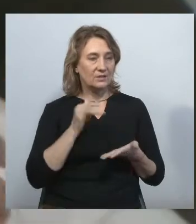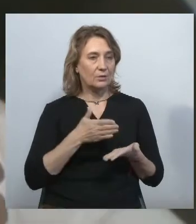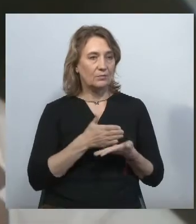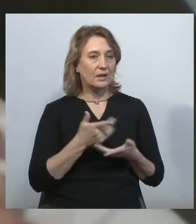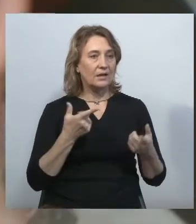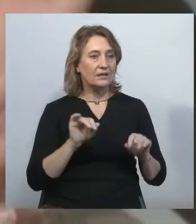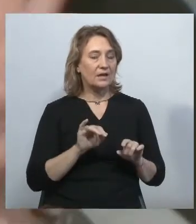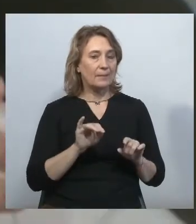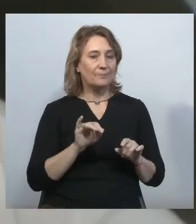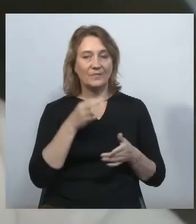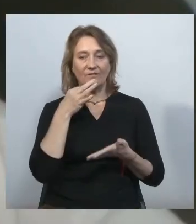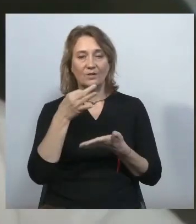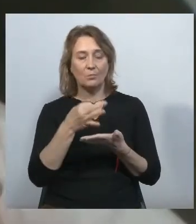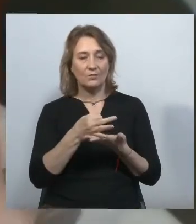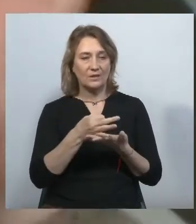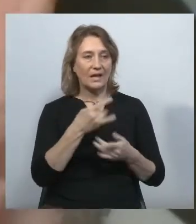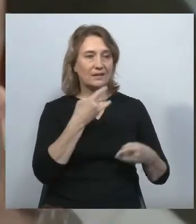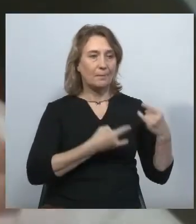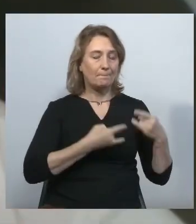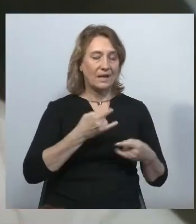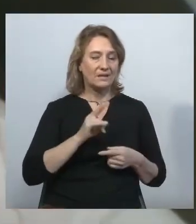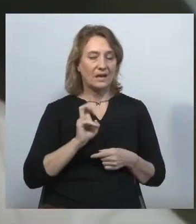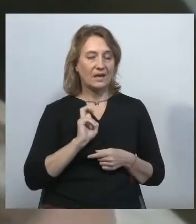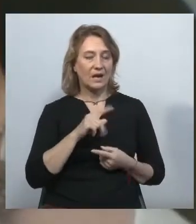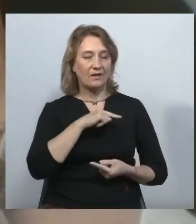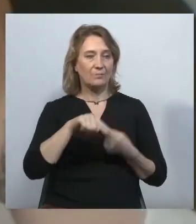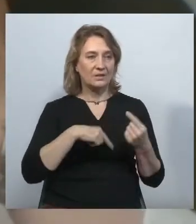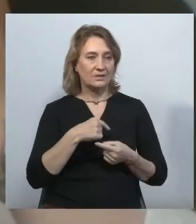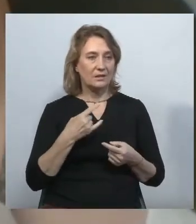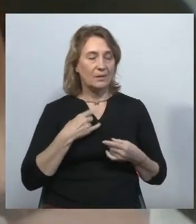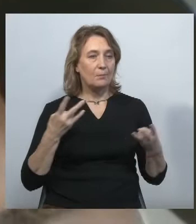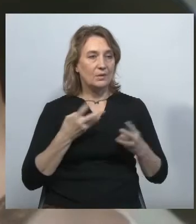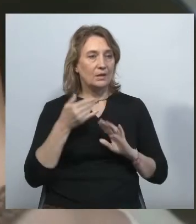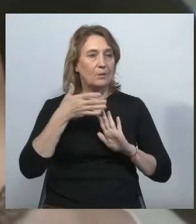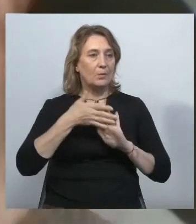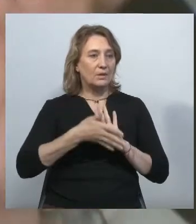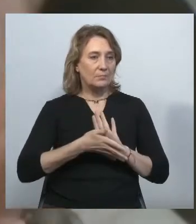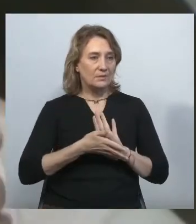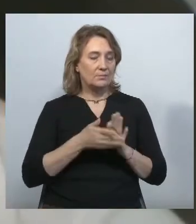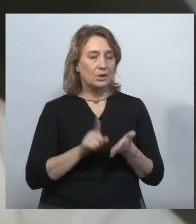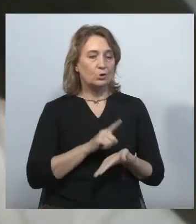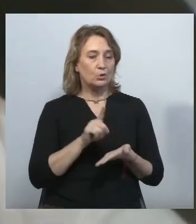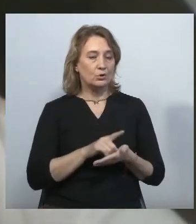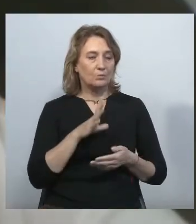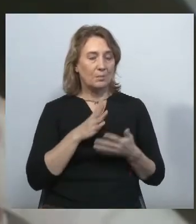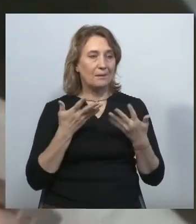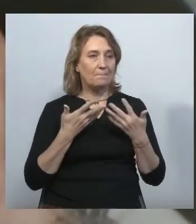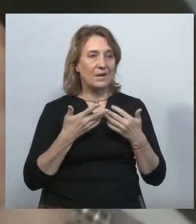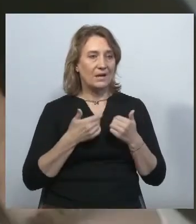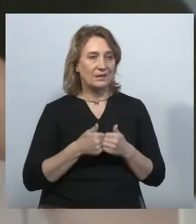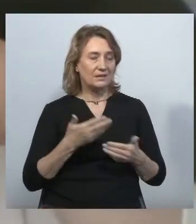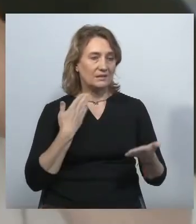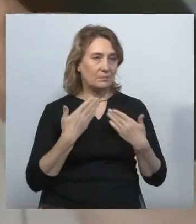editorial policy, we don't have a separation of what is the responsibility of the media as a business. We understand